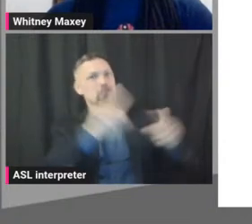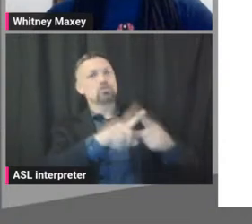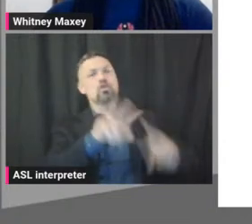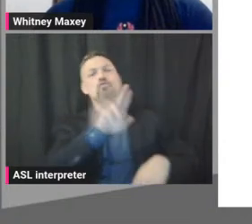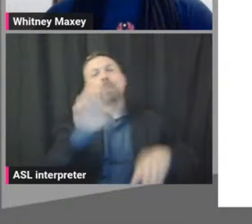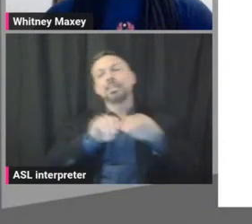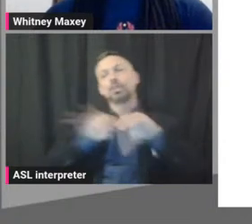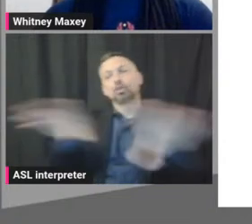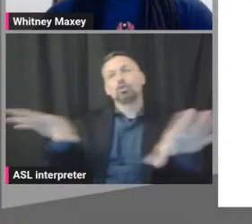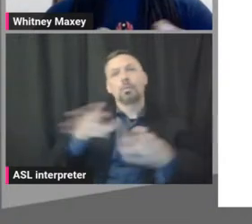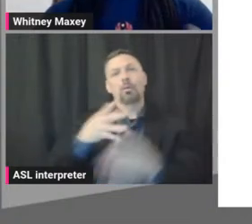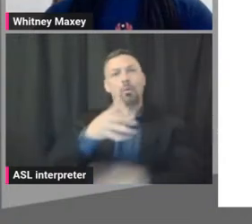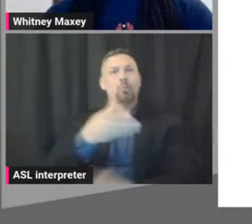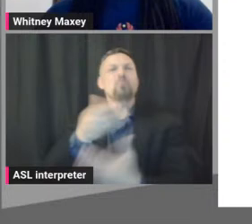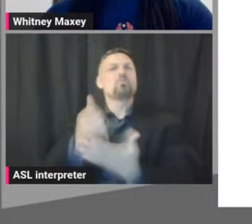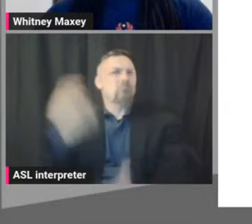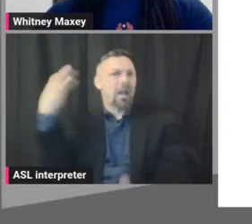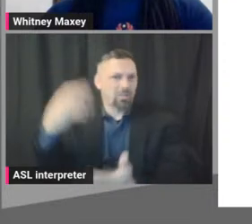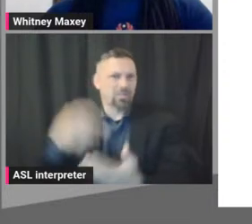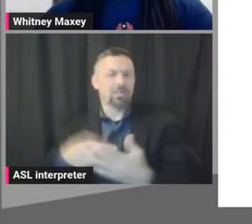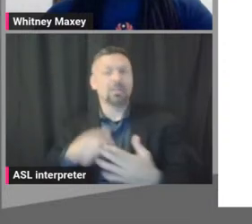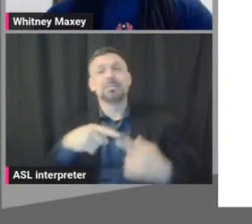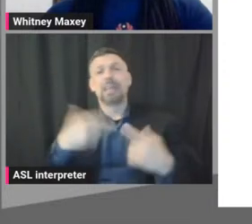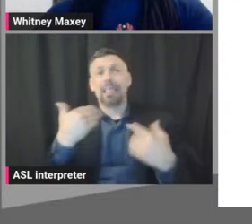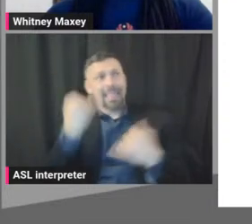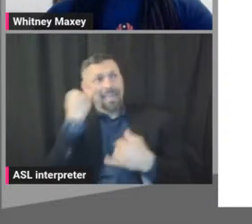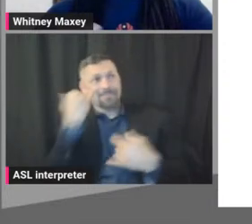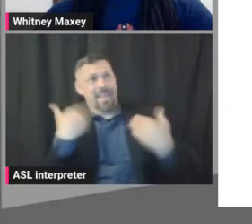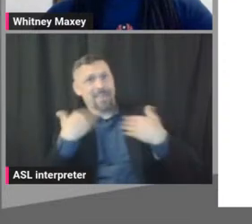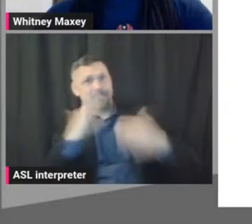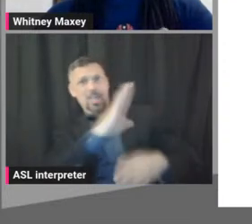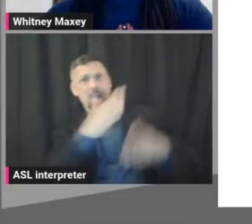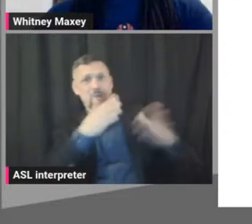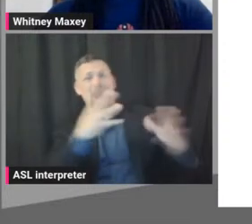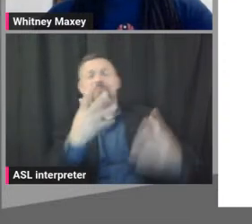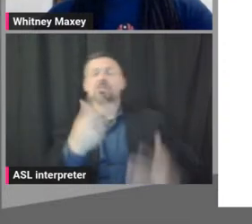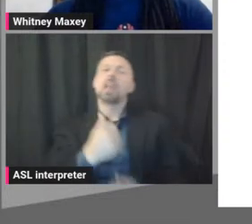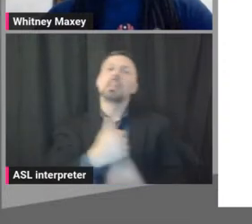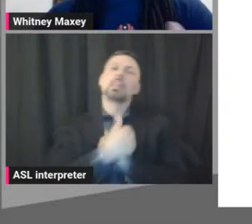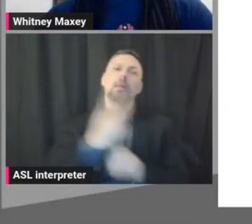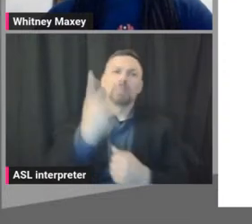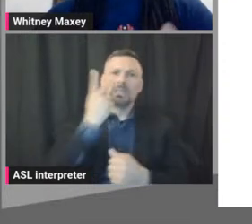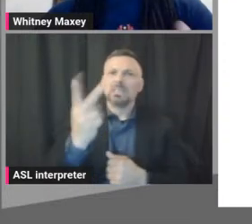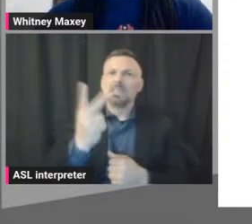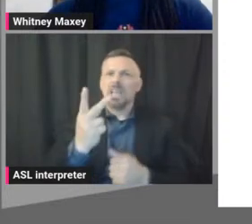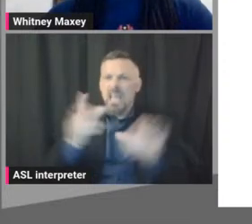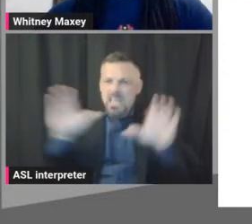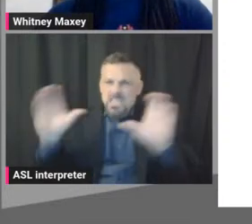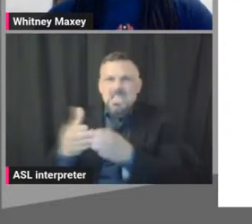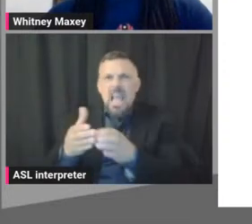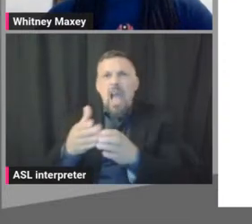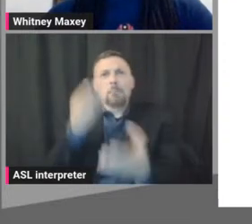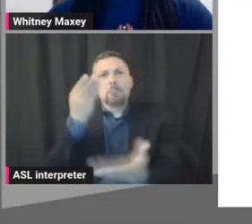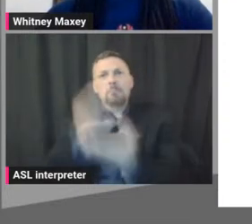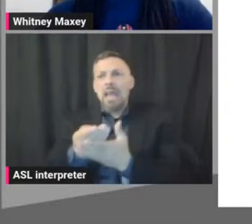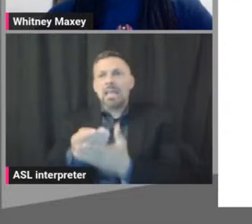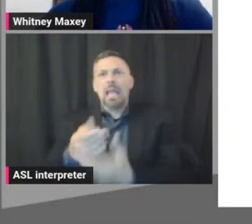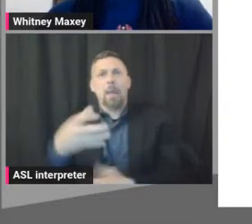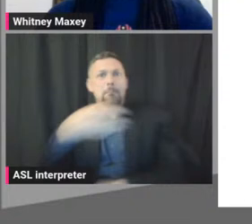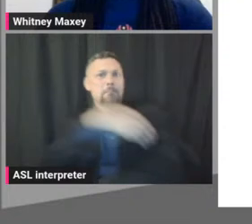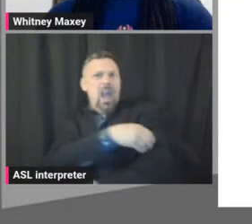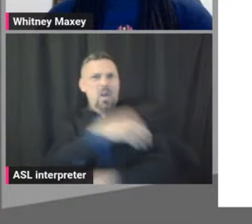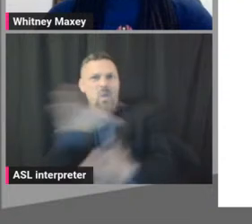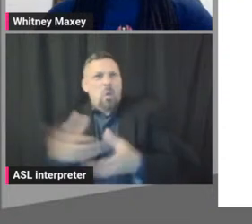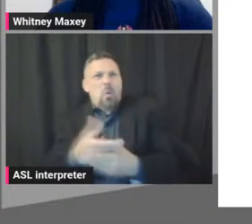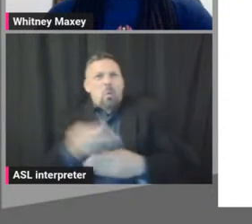wealth. If they have it their way, they would love to see obscene concentrations of wealth and power and seeing that